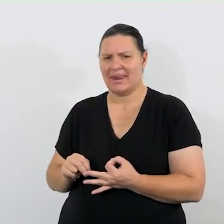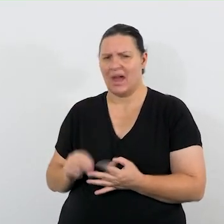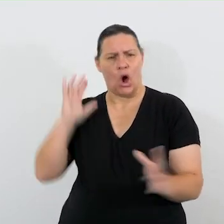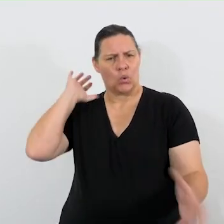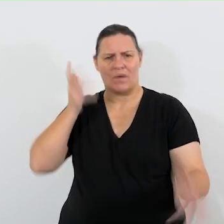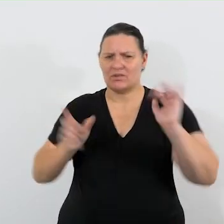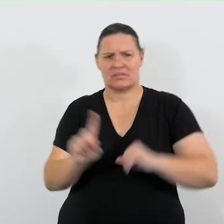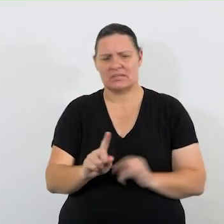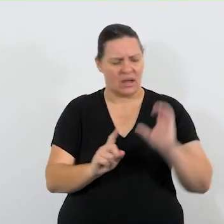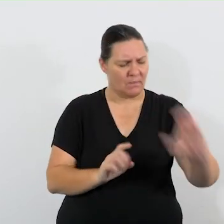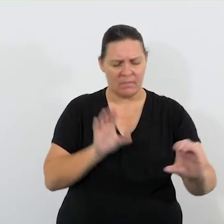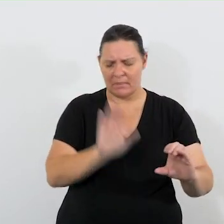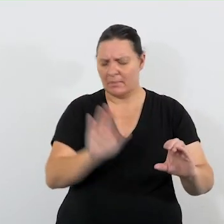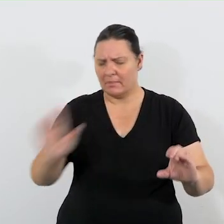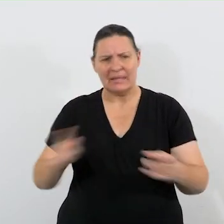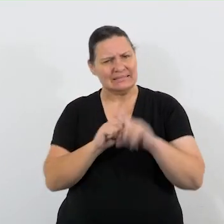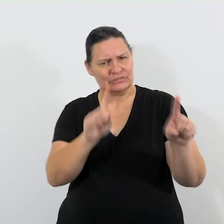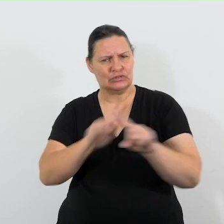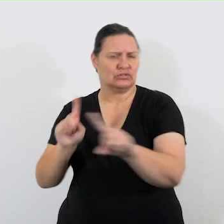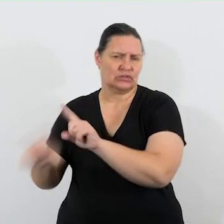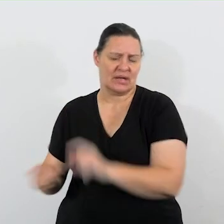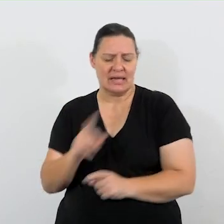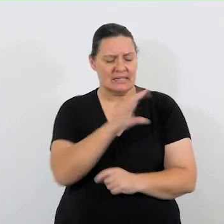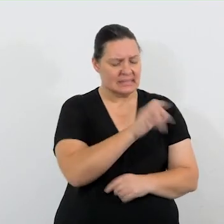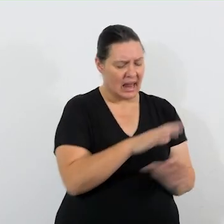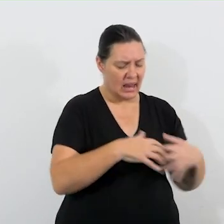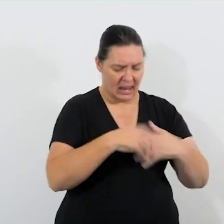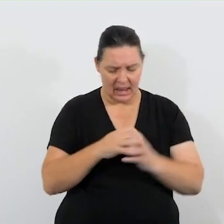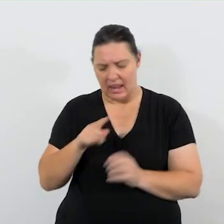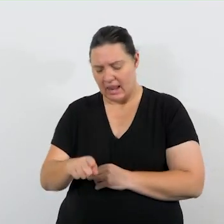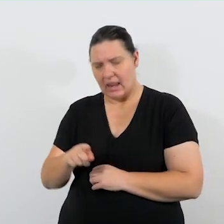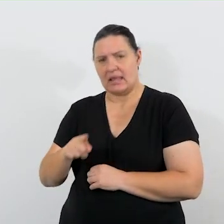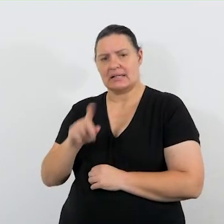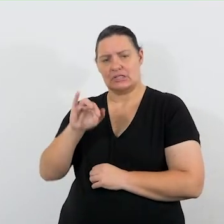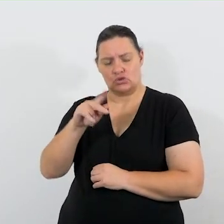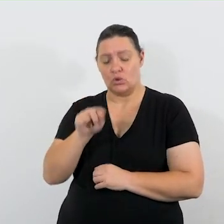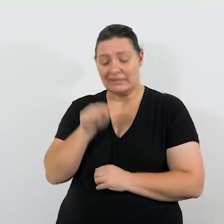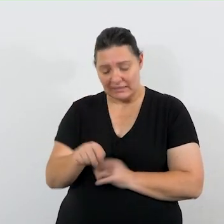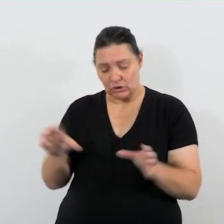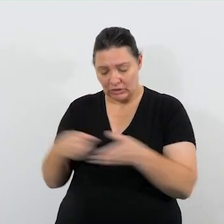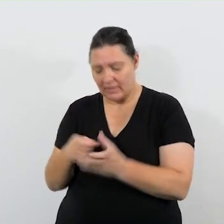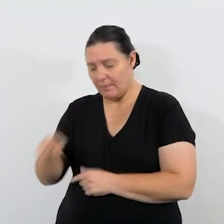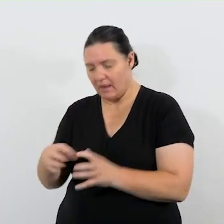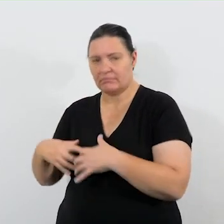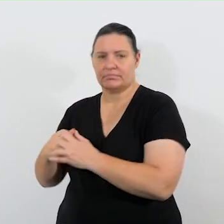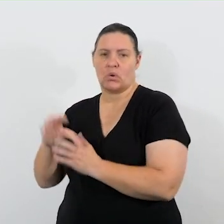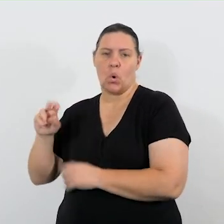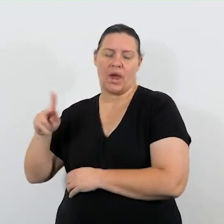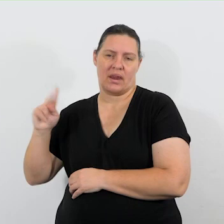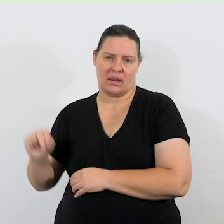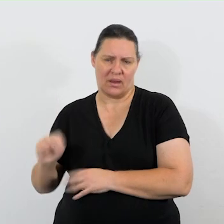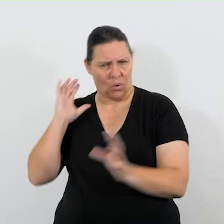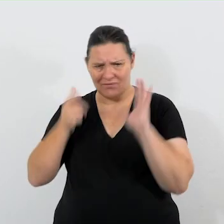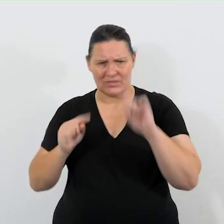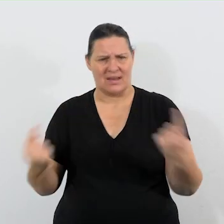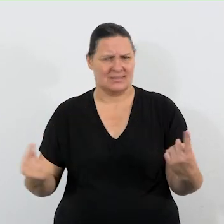These are three different things. The cell gives rise to tissues, and tissues give rise to organs. So